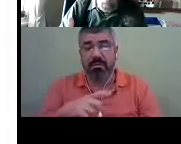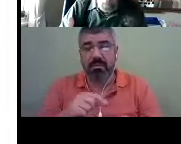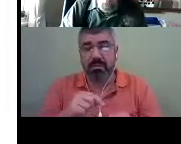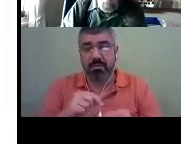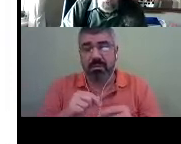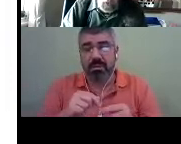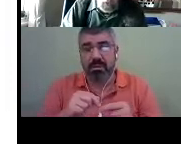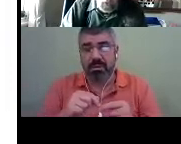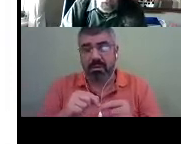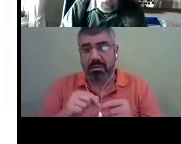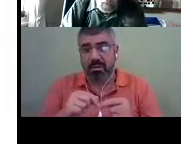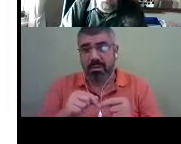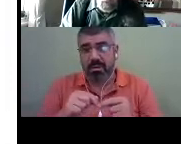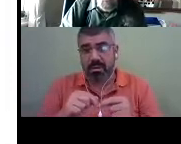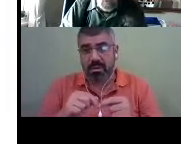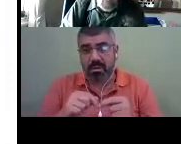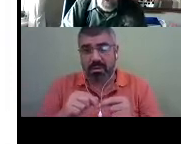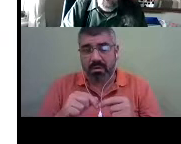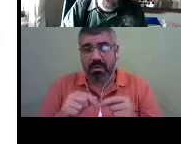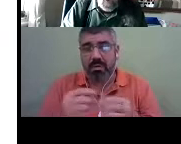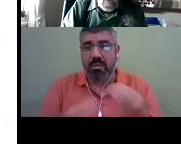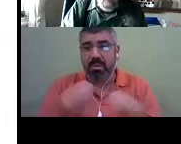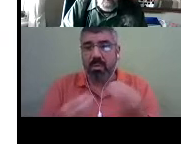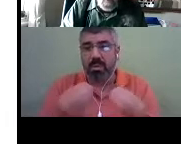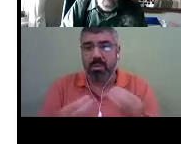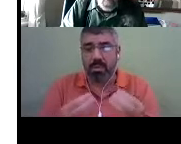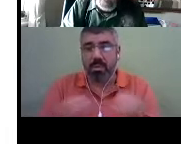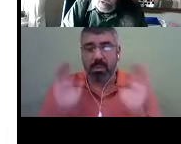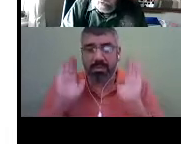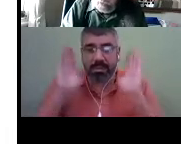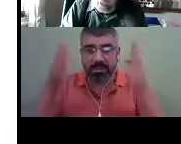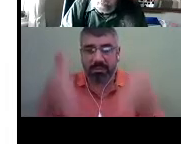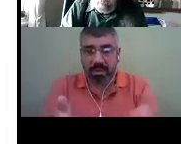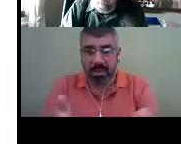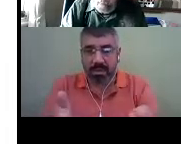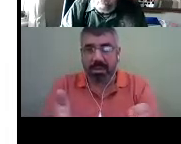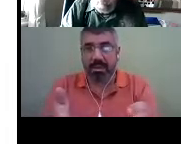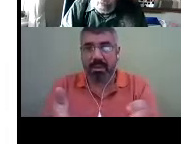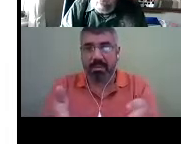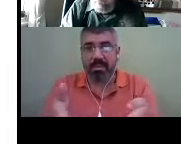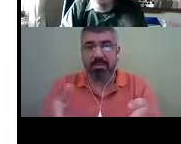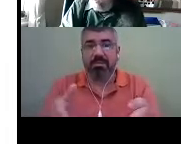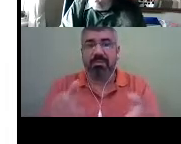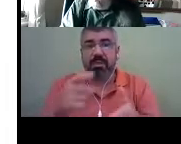a form of socialism that was specifically like their culture, right?